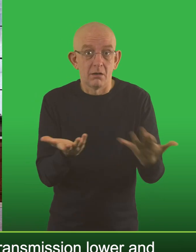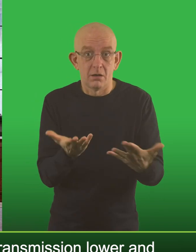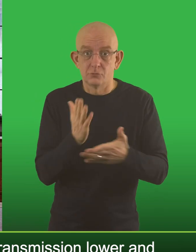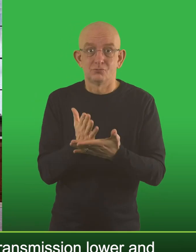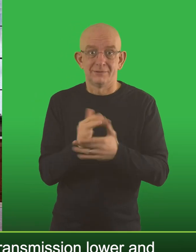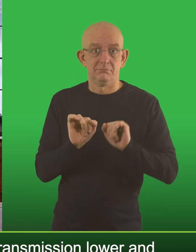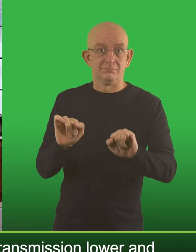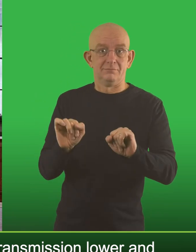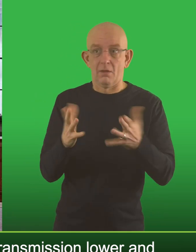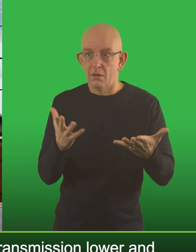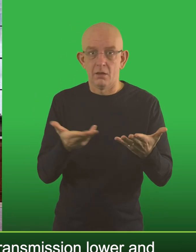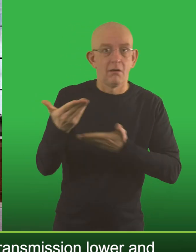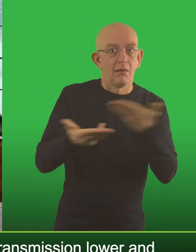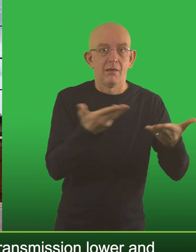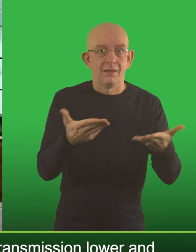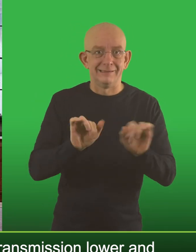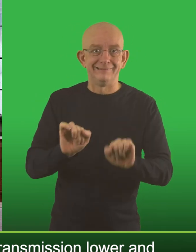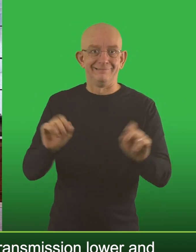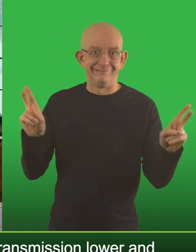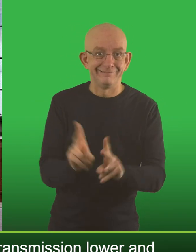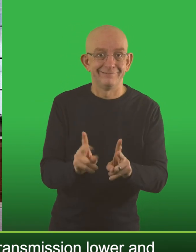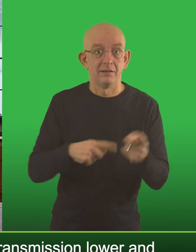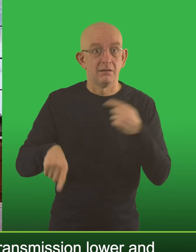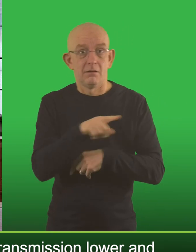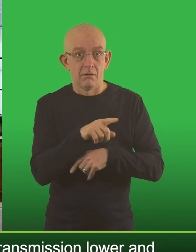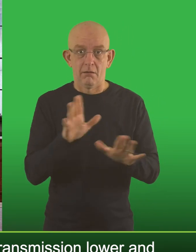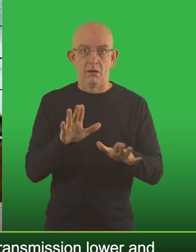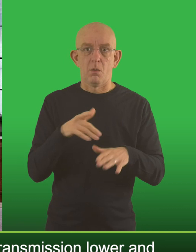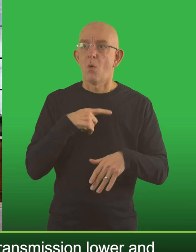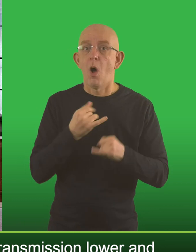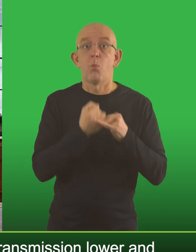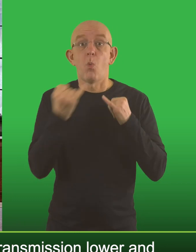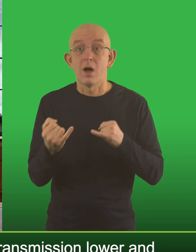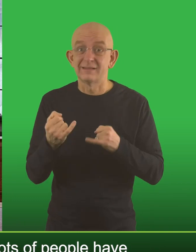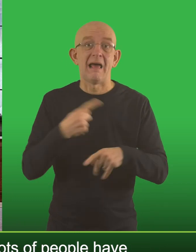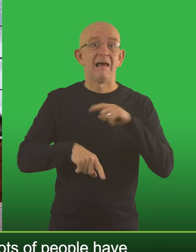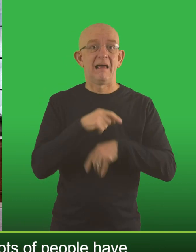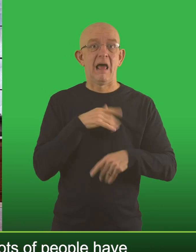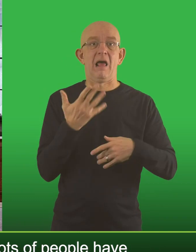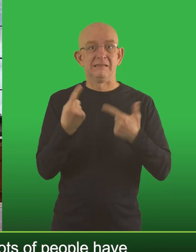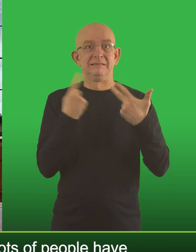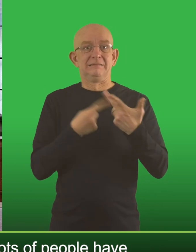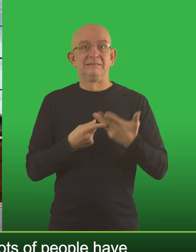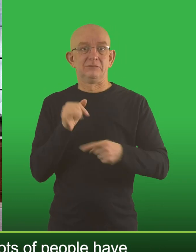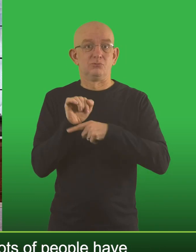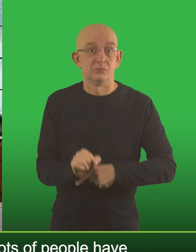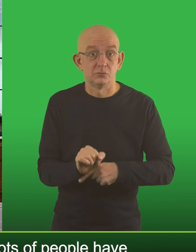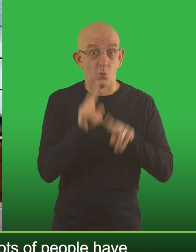keeps transmission lower and prevents proper restrictions. So I encourage all of us to do that, and just looking at public